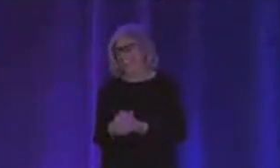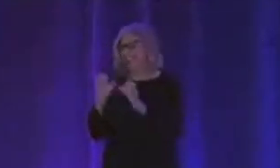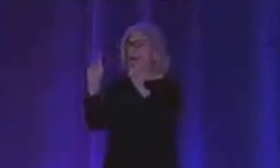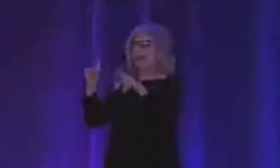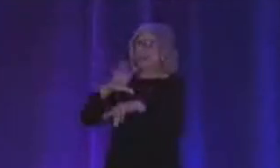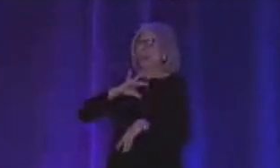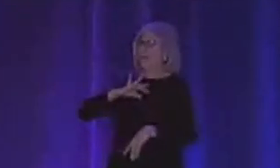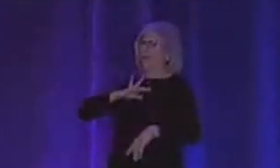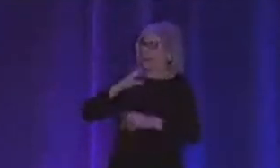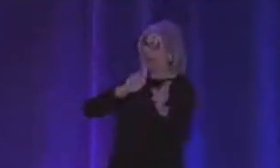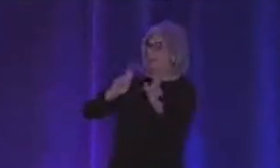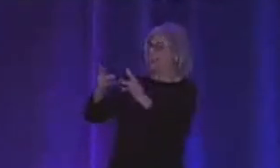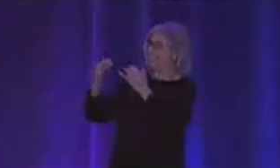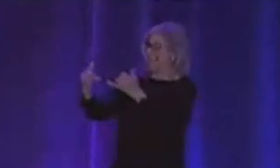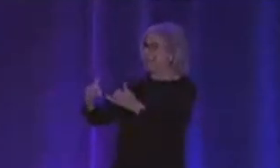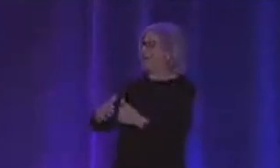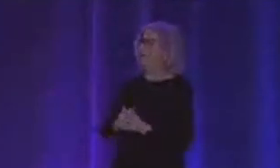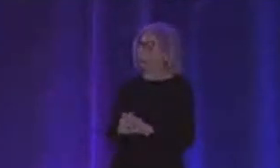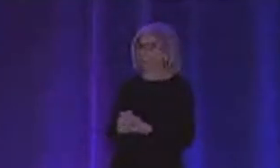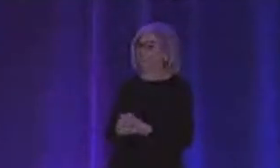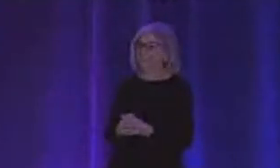right, cool. I'm ready now.